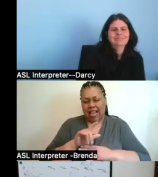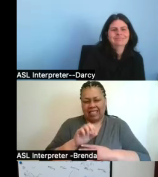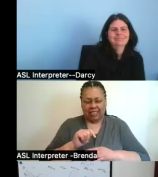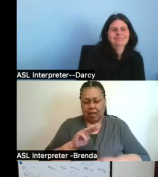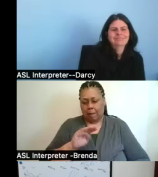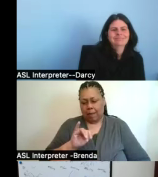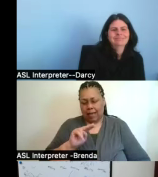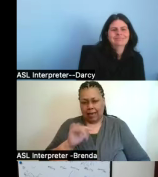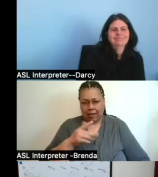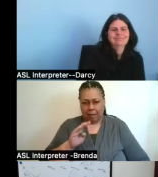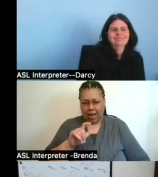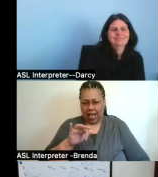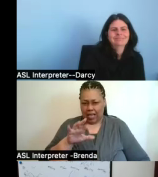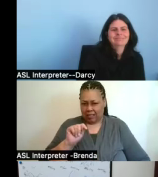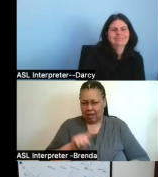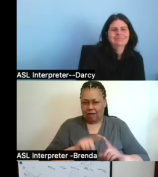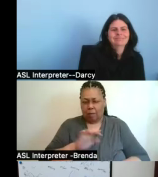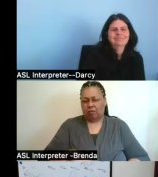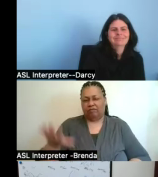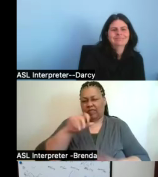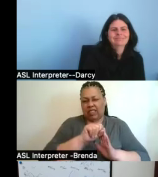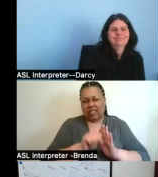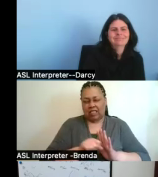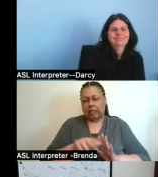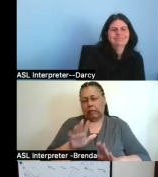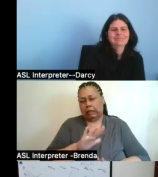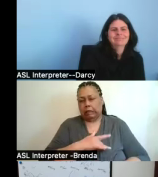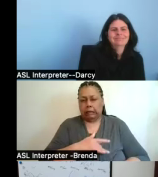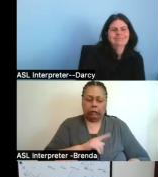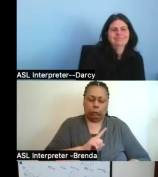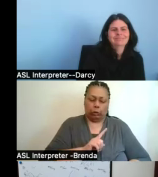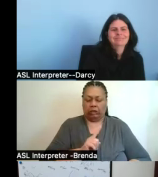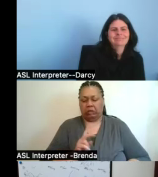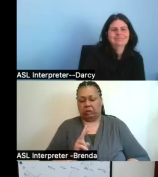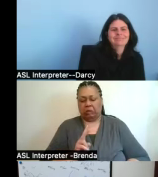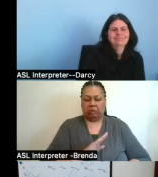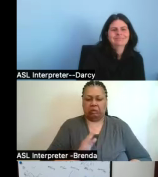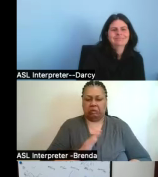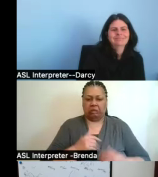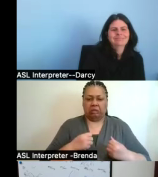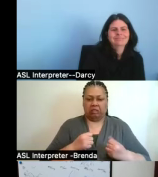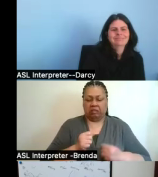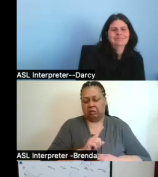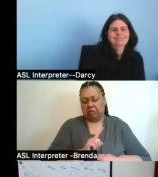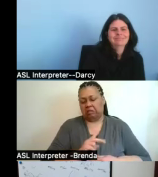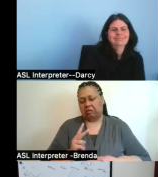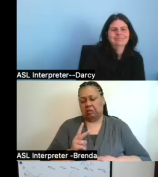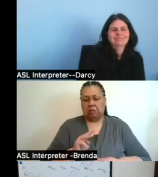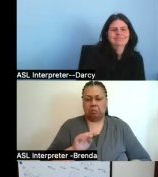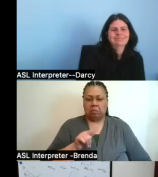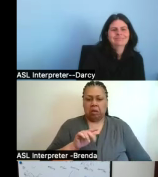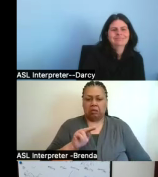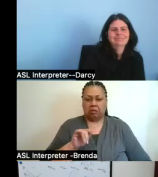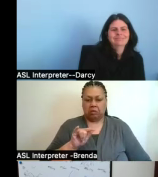we locate. They're usually around magnitude 1 to 2, but that's based on the way